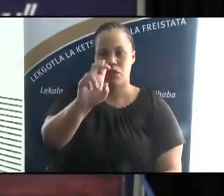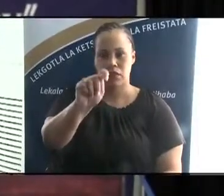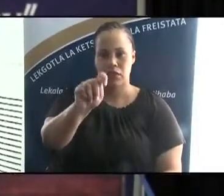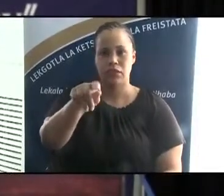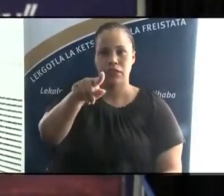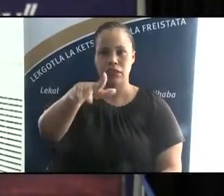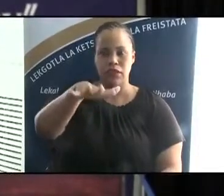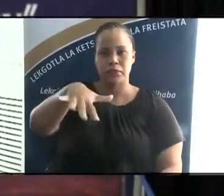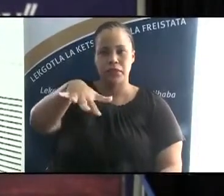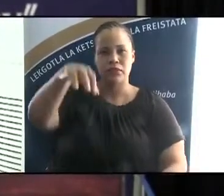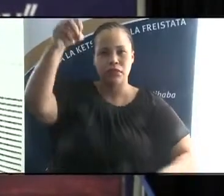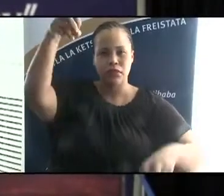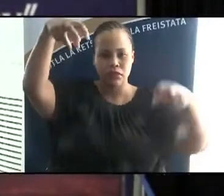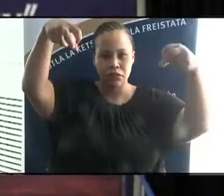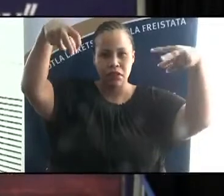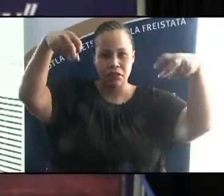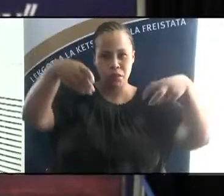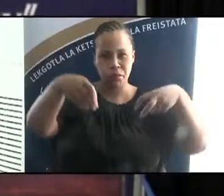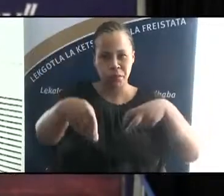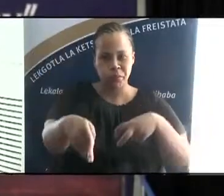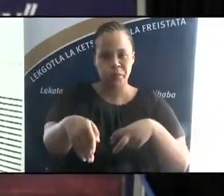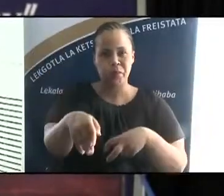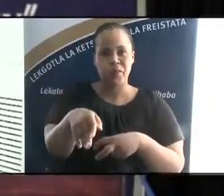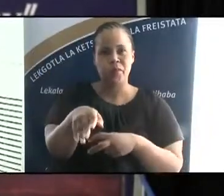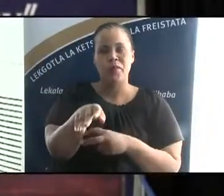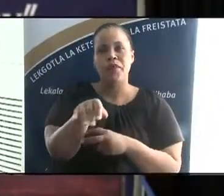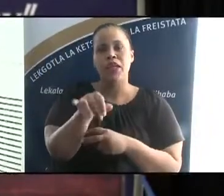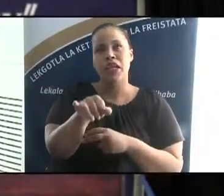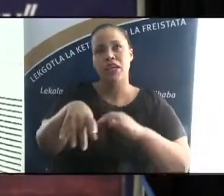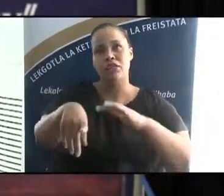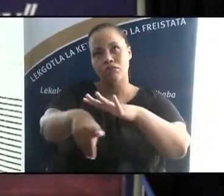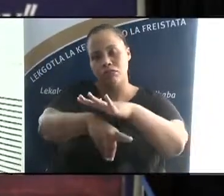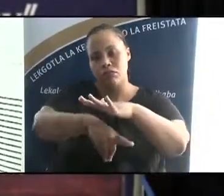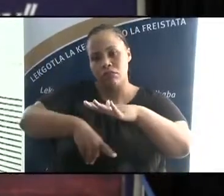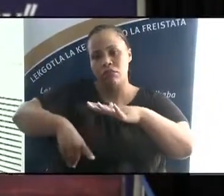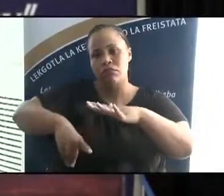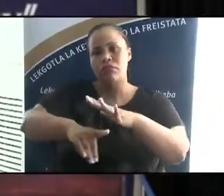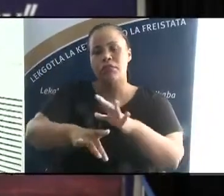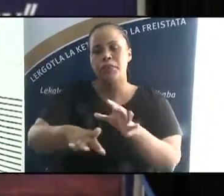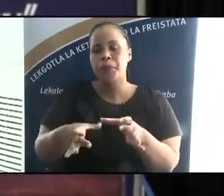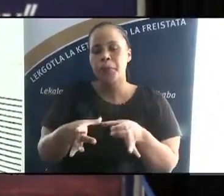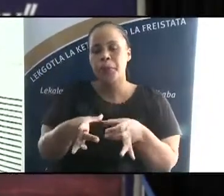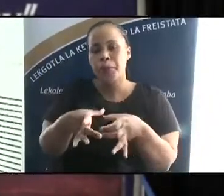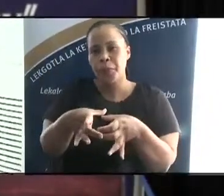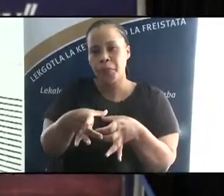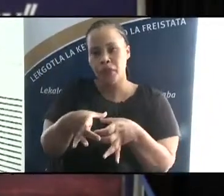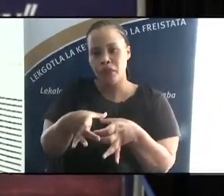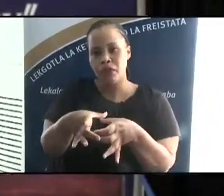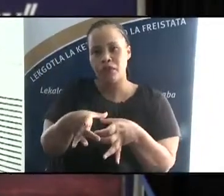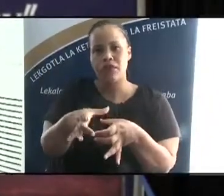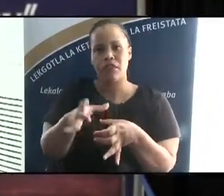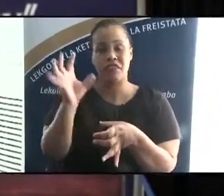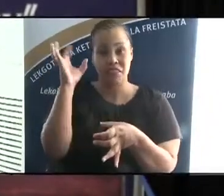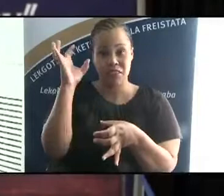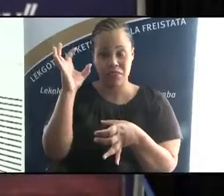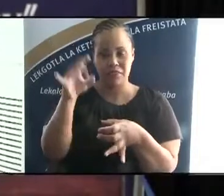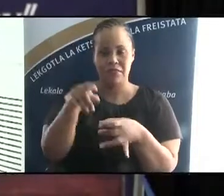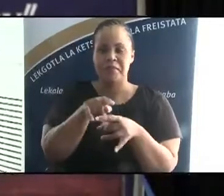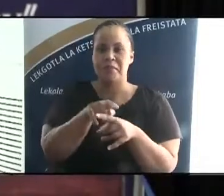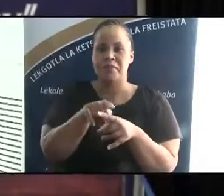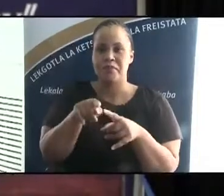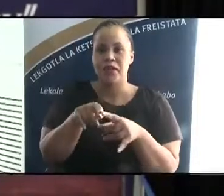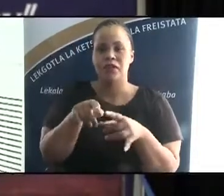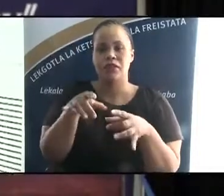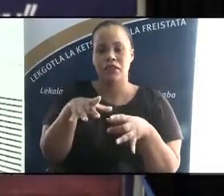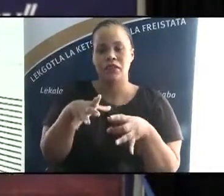is located within this district. And although this district has the smallest geographical area in the province, it has the largest growth